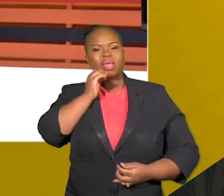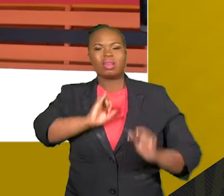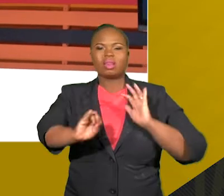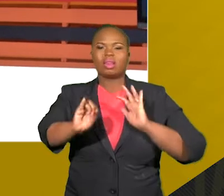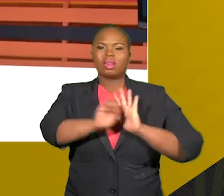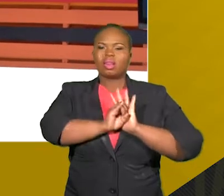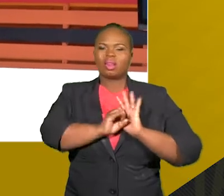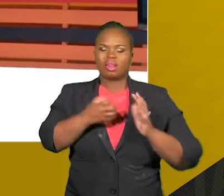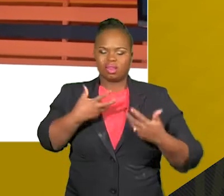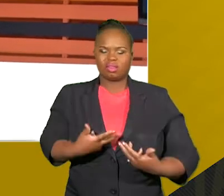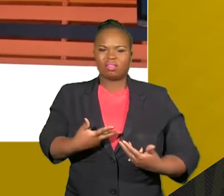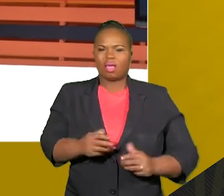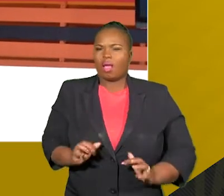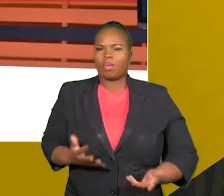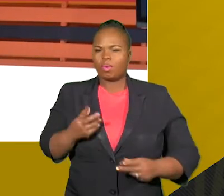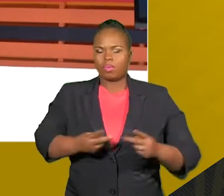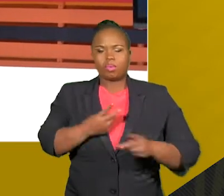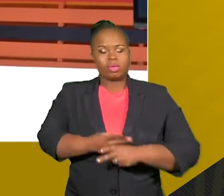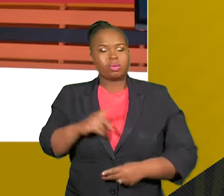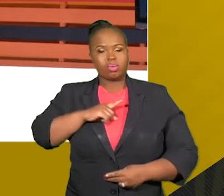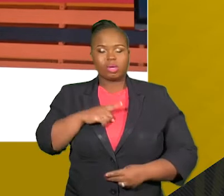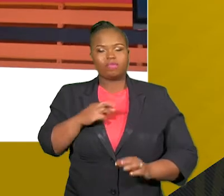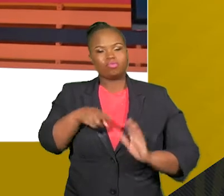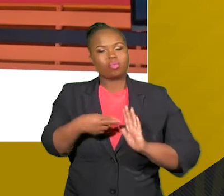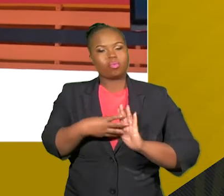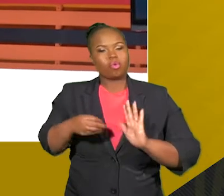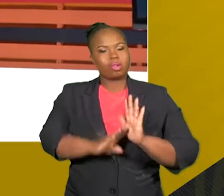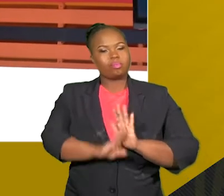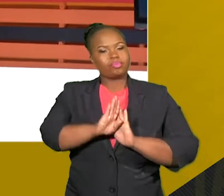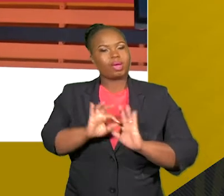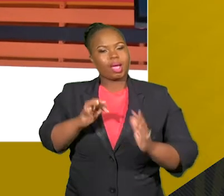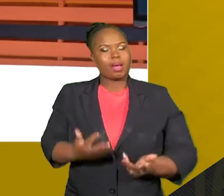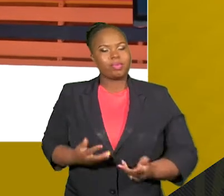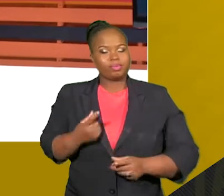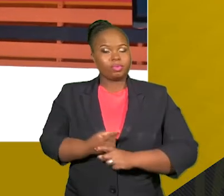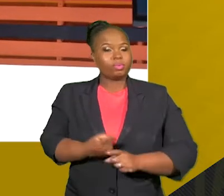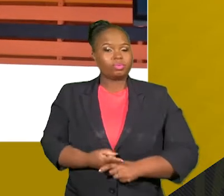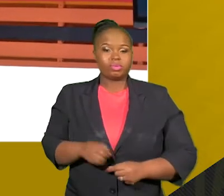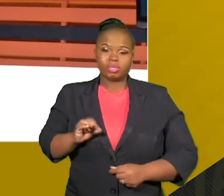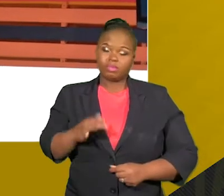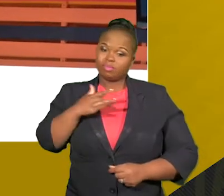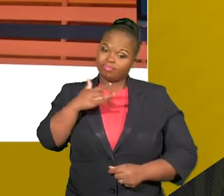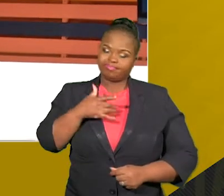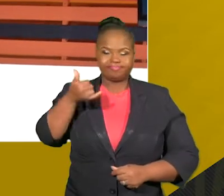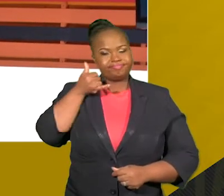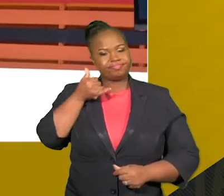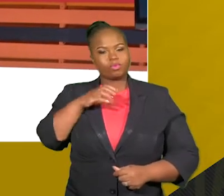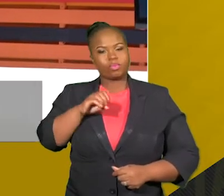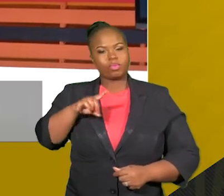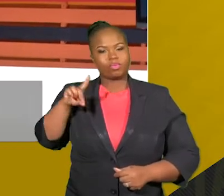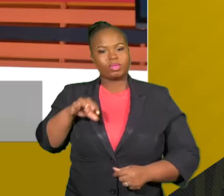can we do better? Sibe abantu abangcono abanga role model angconywana emphakathini nasenganeni zethu. If uhlelo lwathinta namhlanje, give us a call. It's